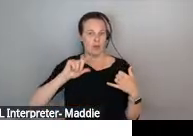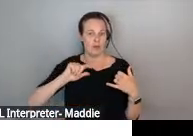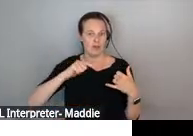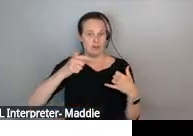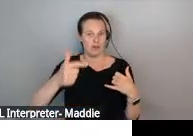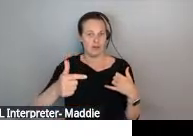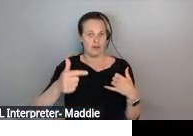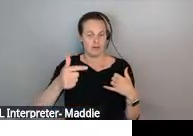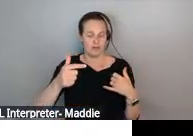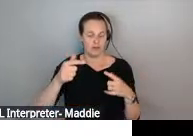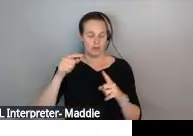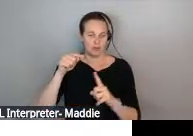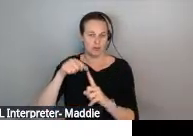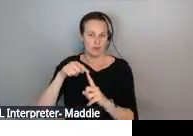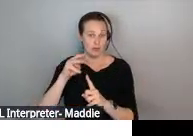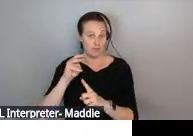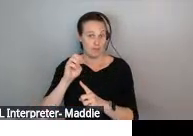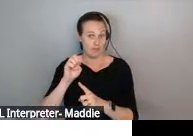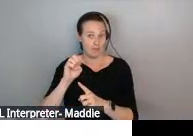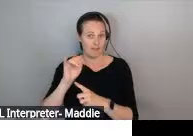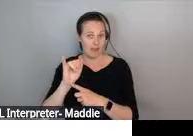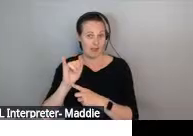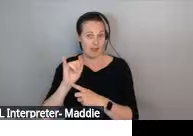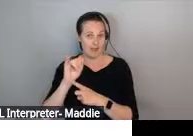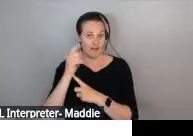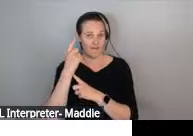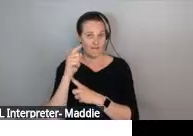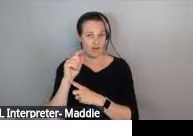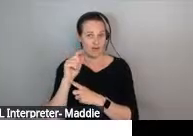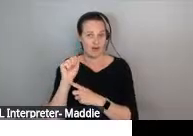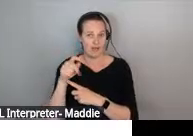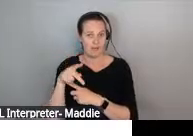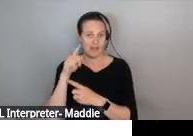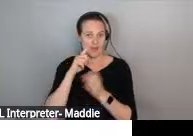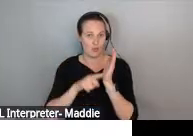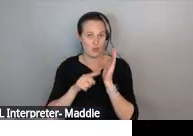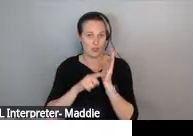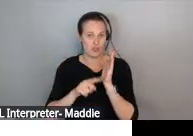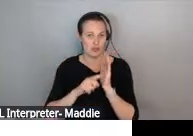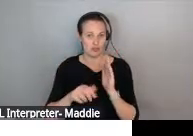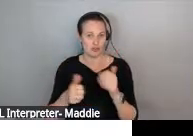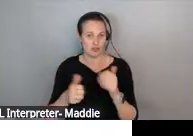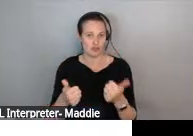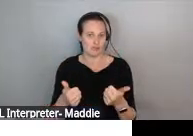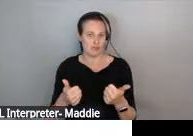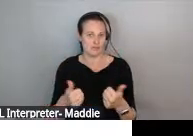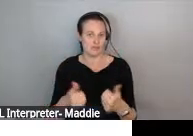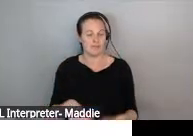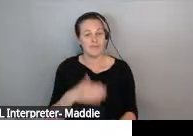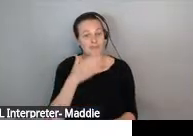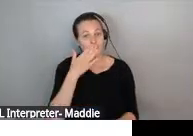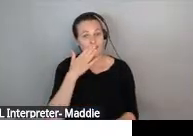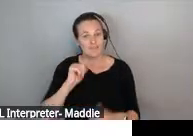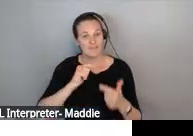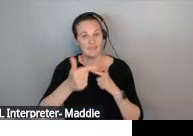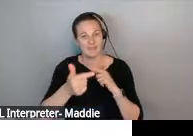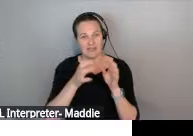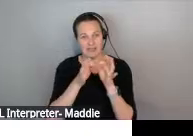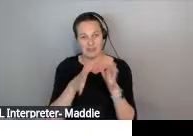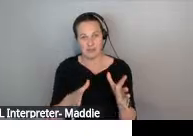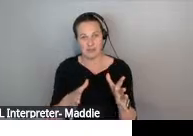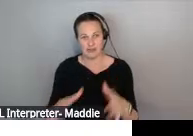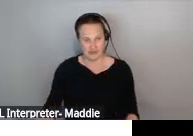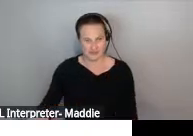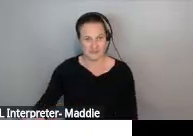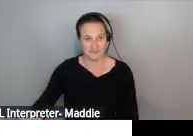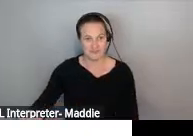back over, I think, to May for AFB's research. Awesome. Thank you, Sarah. My name is May, and